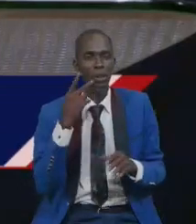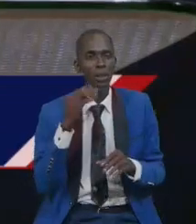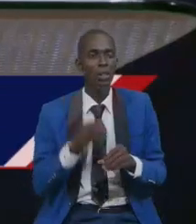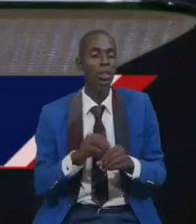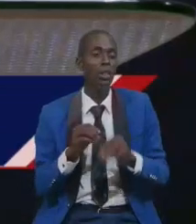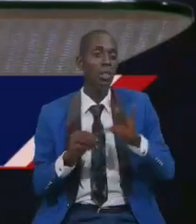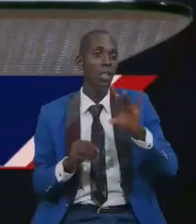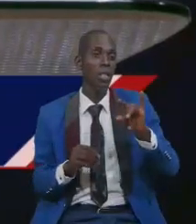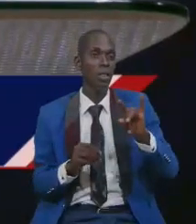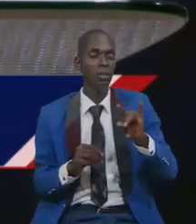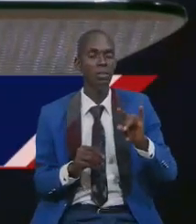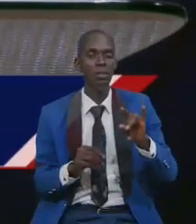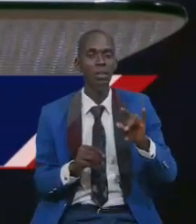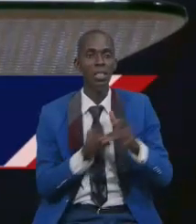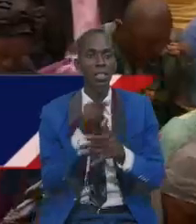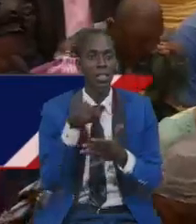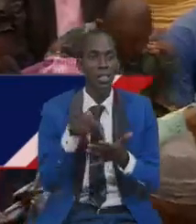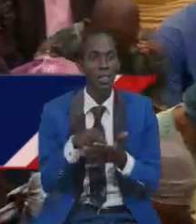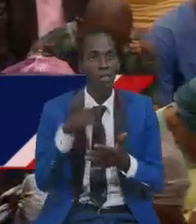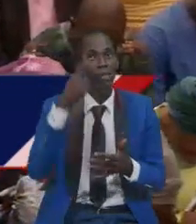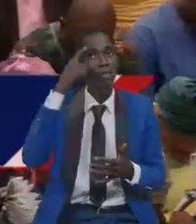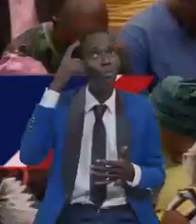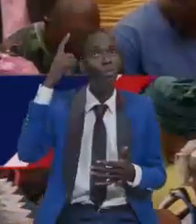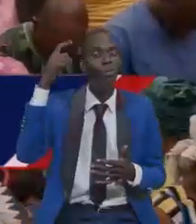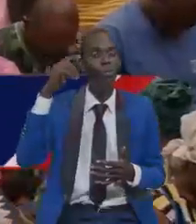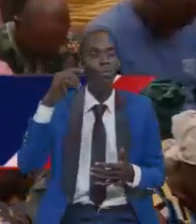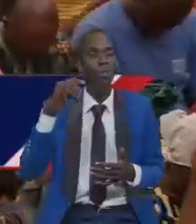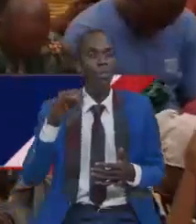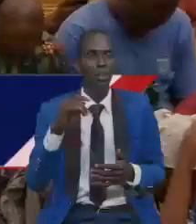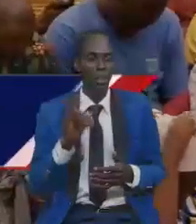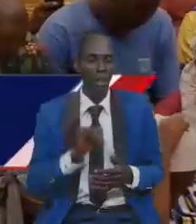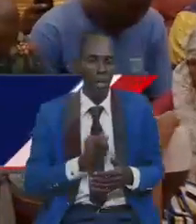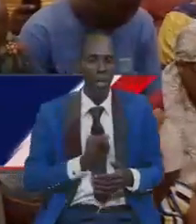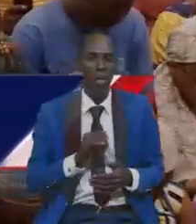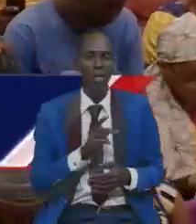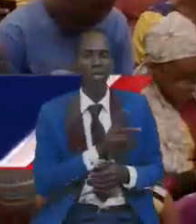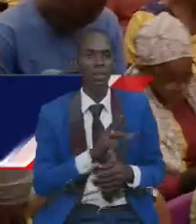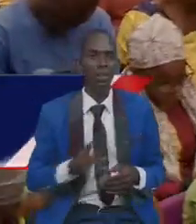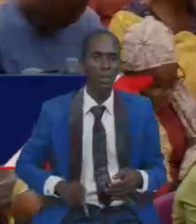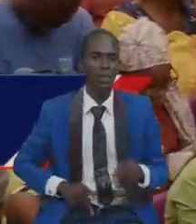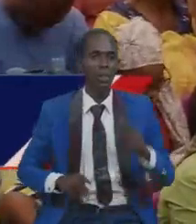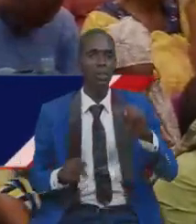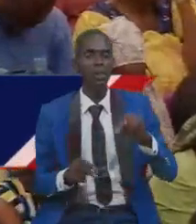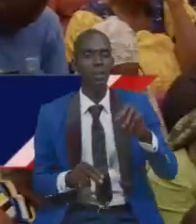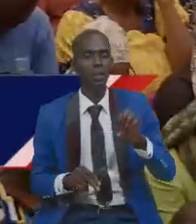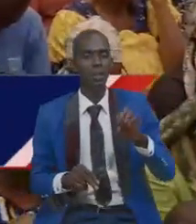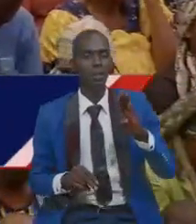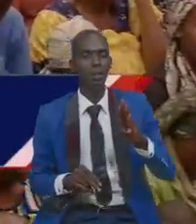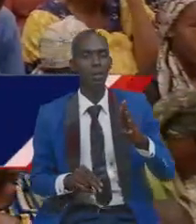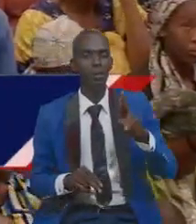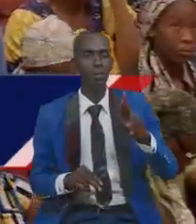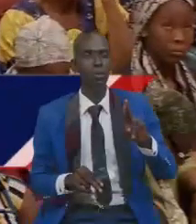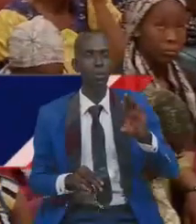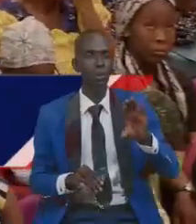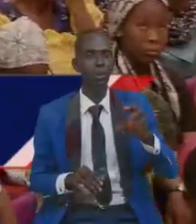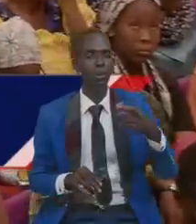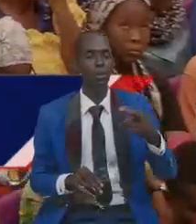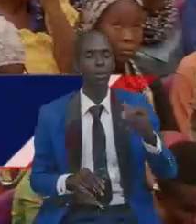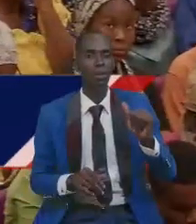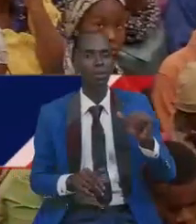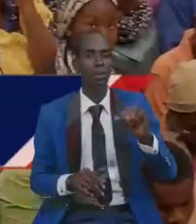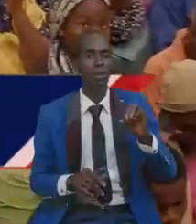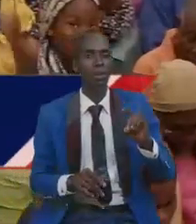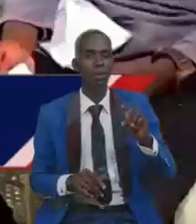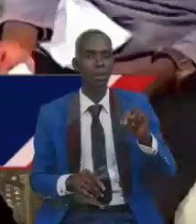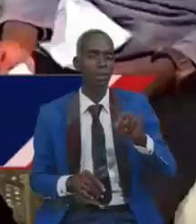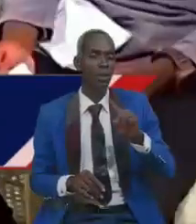verse 18 says, this dream the king Nebuchadnezzar have seen.